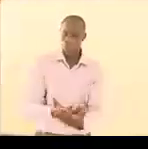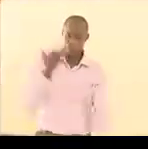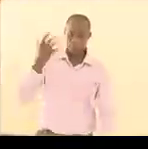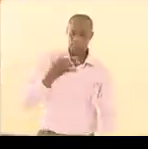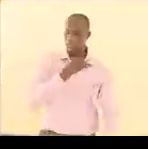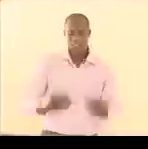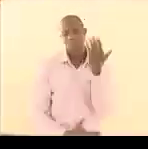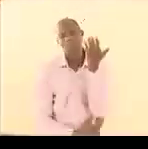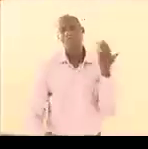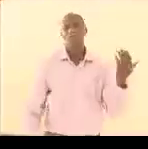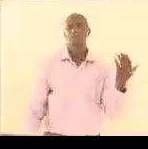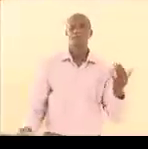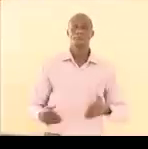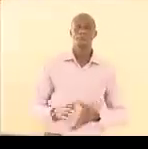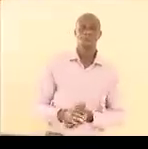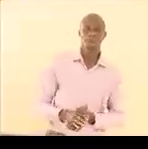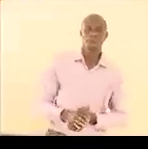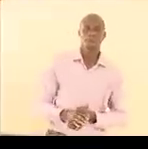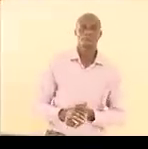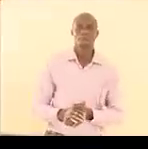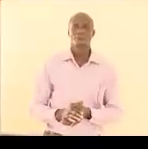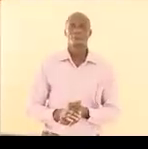extreme wealth and abject poverty.